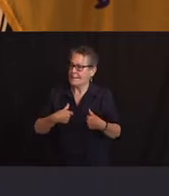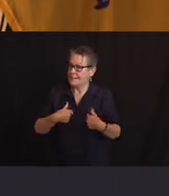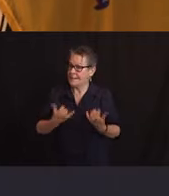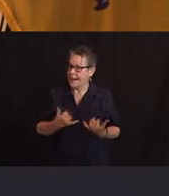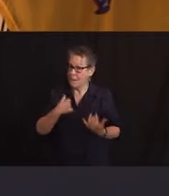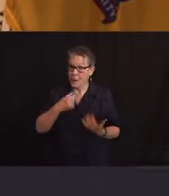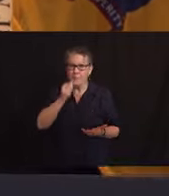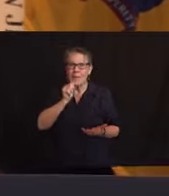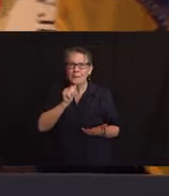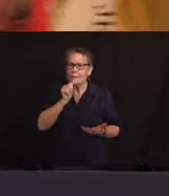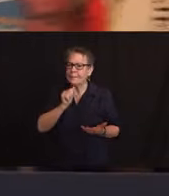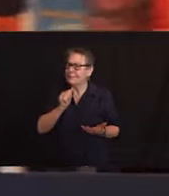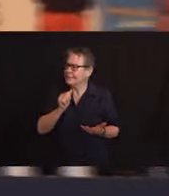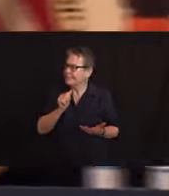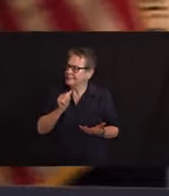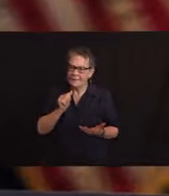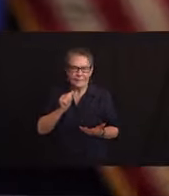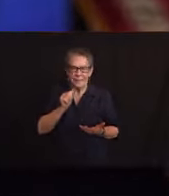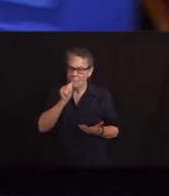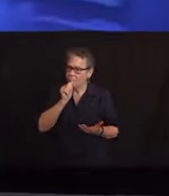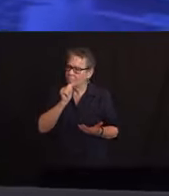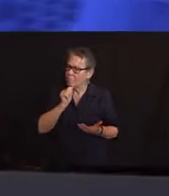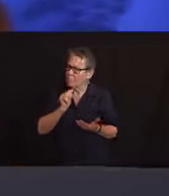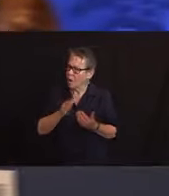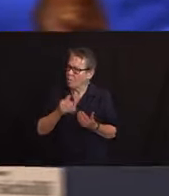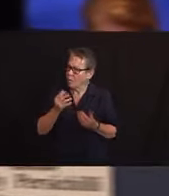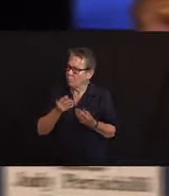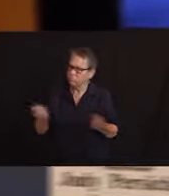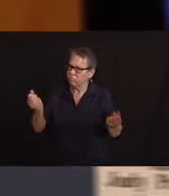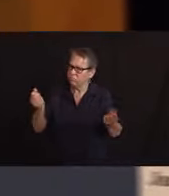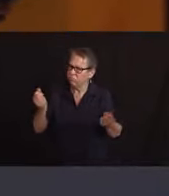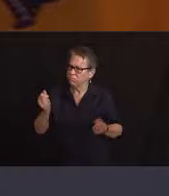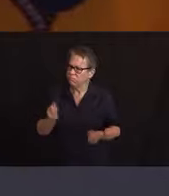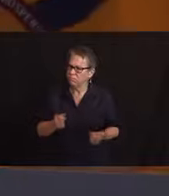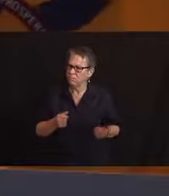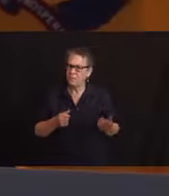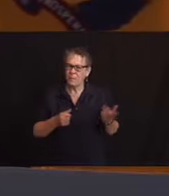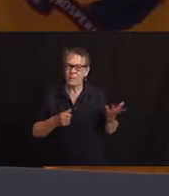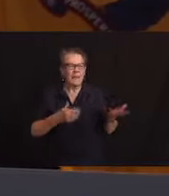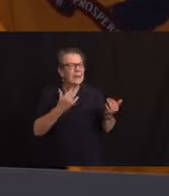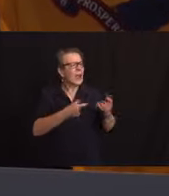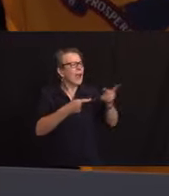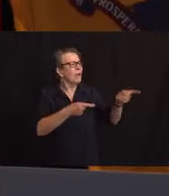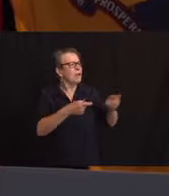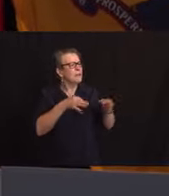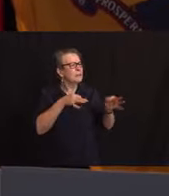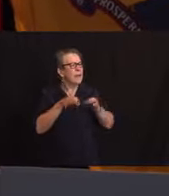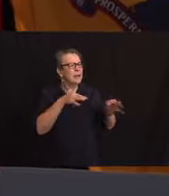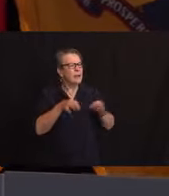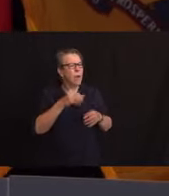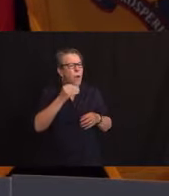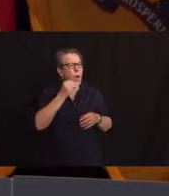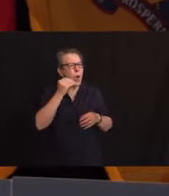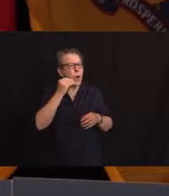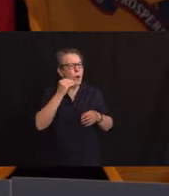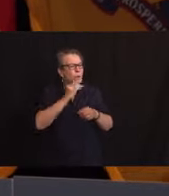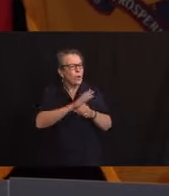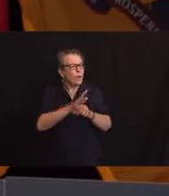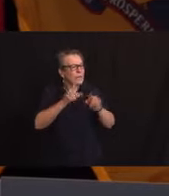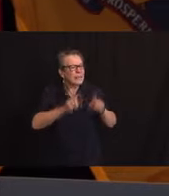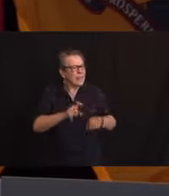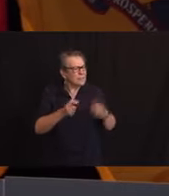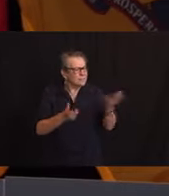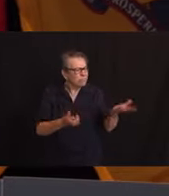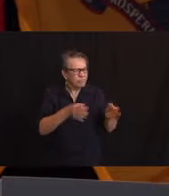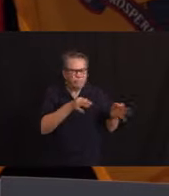the reliability of the home test and whether or not that's the route we want folks to go versus going